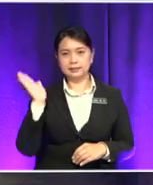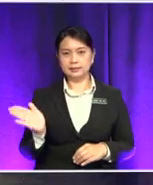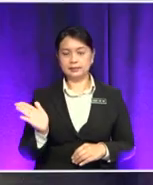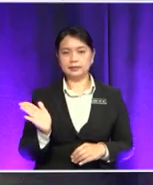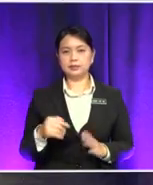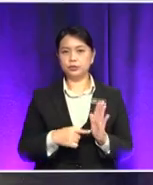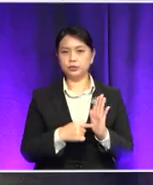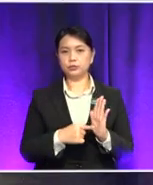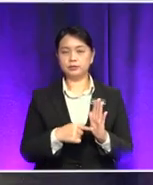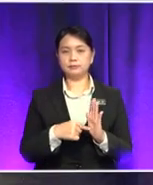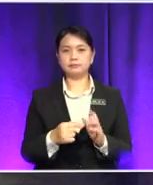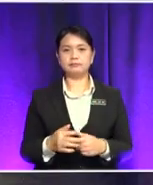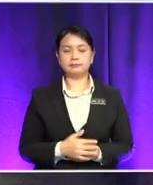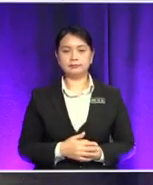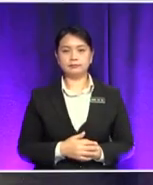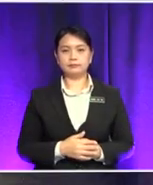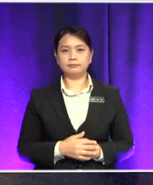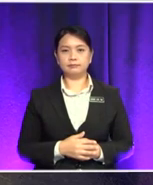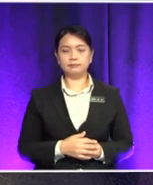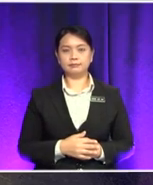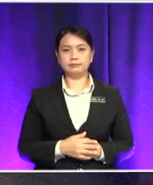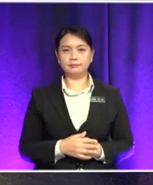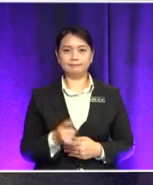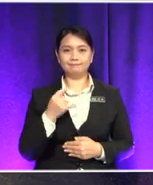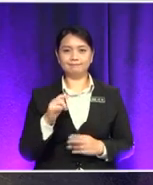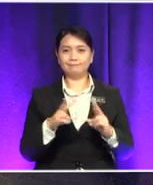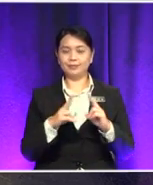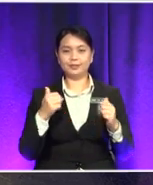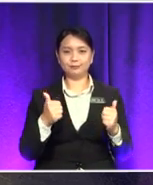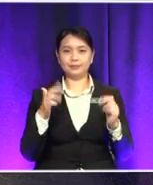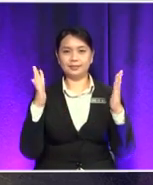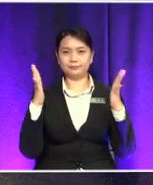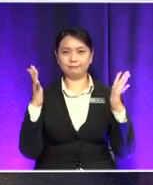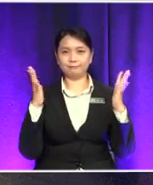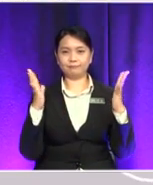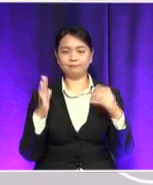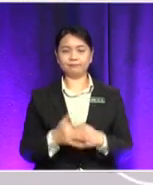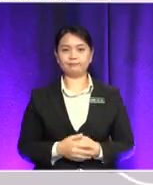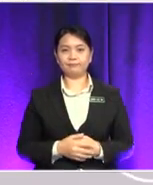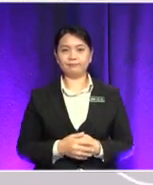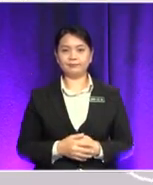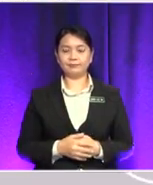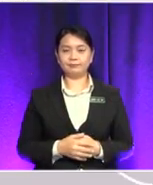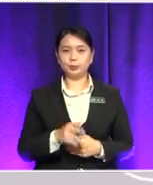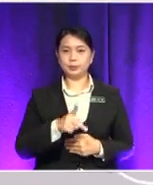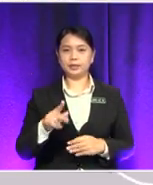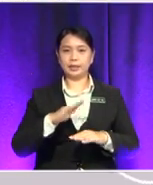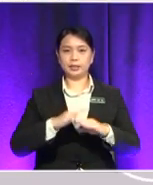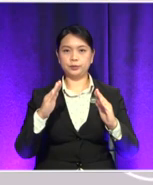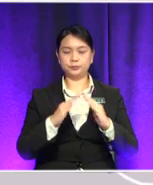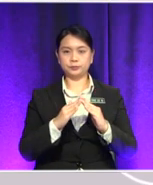very well. Good job, everybody. Give yourself a big round of applause. Well done to you. Well done to the pupils at home as well. And you know